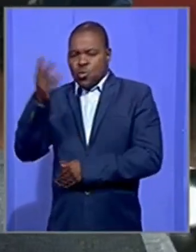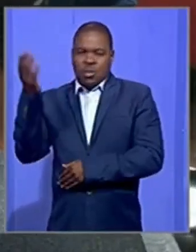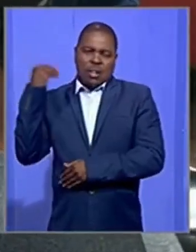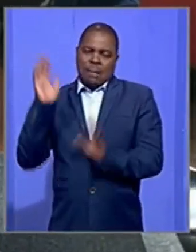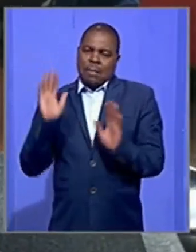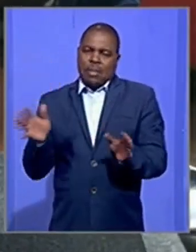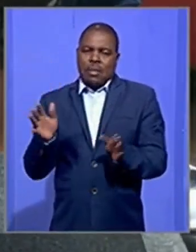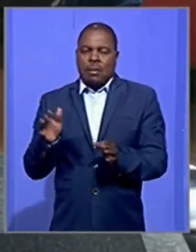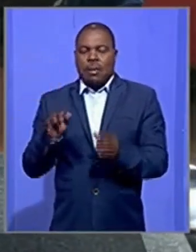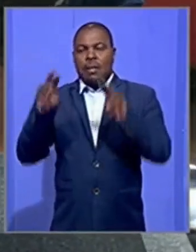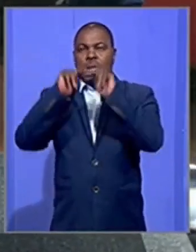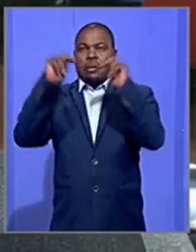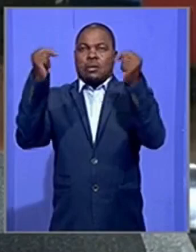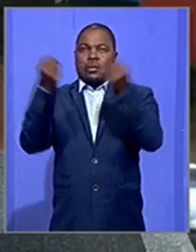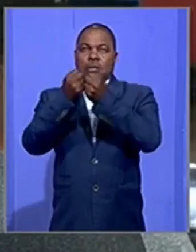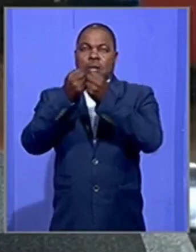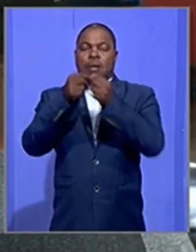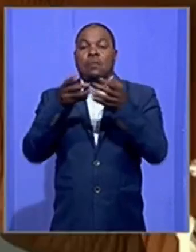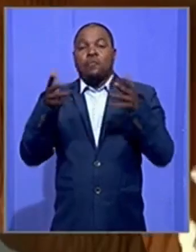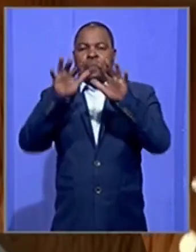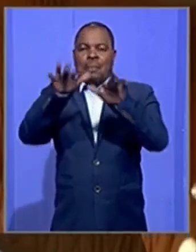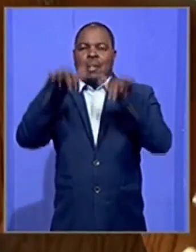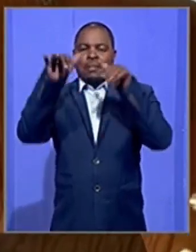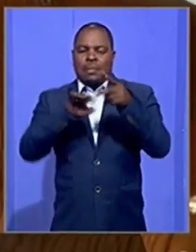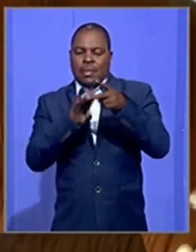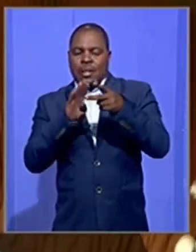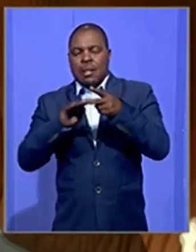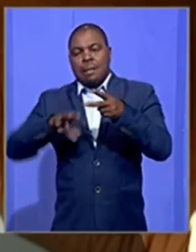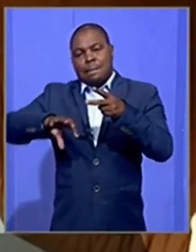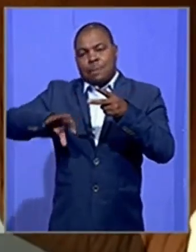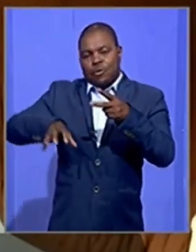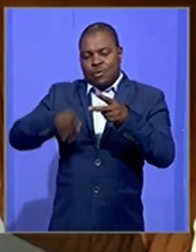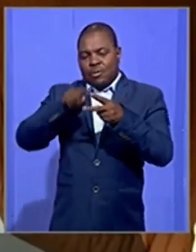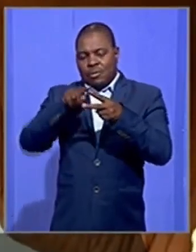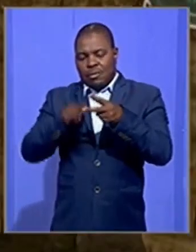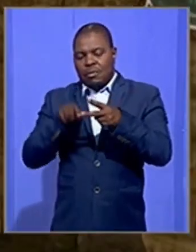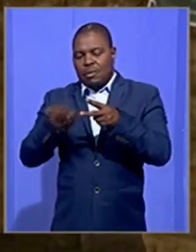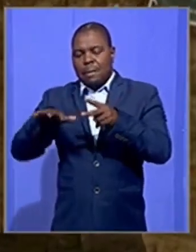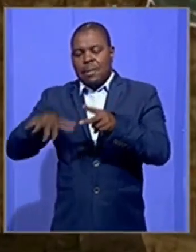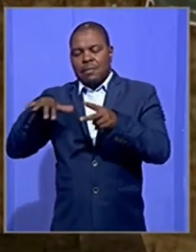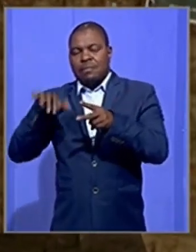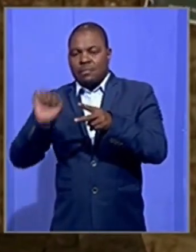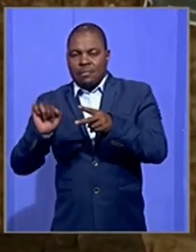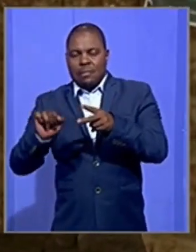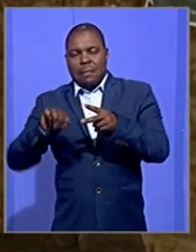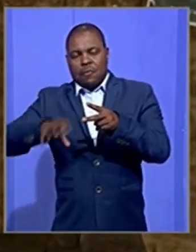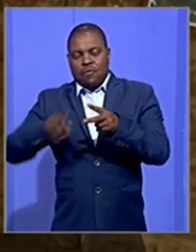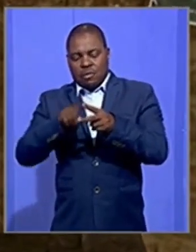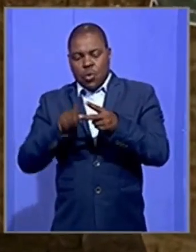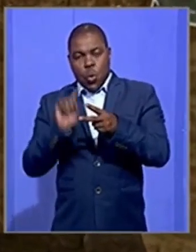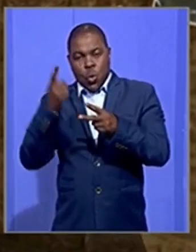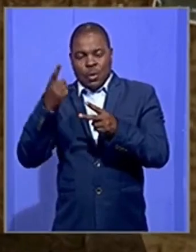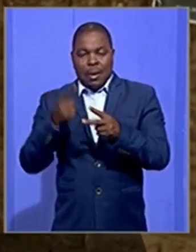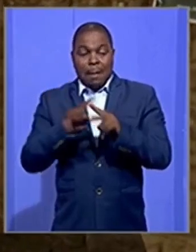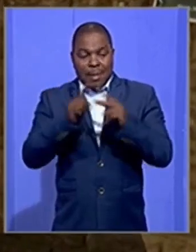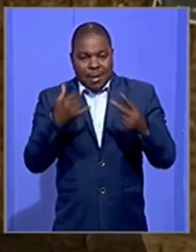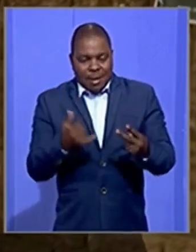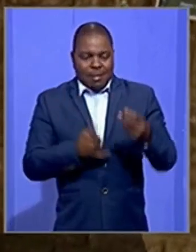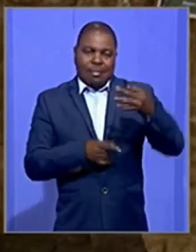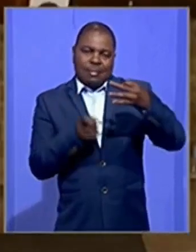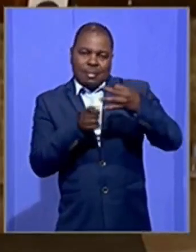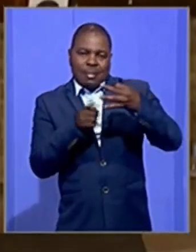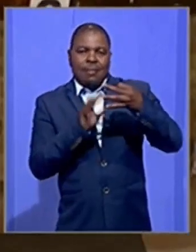go swetsa manno a kwa parlamenteng le ya diporofense go ka swetsa manno a dikokoano peomolao. Jaanong baloto ya boraro e